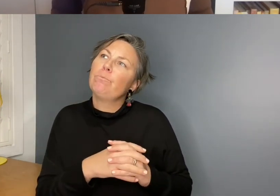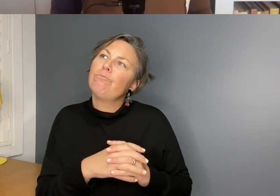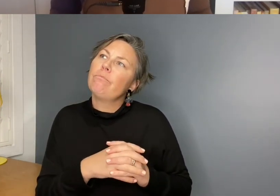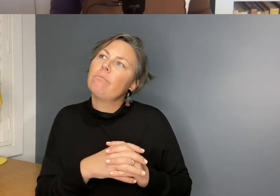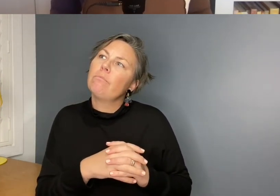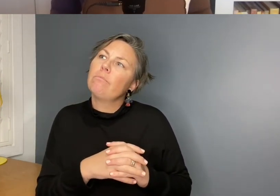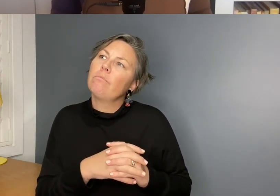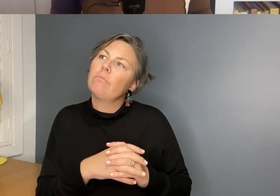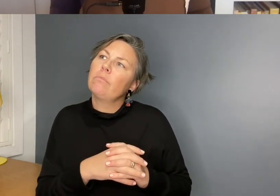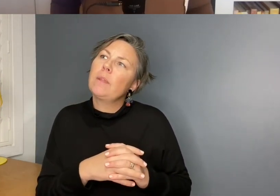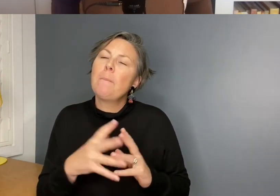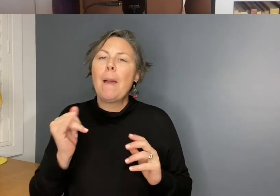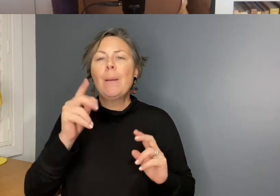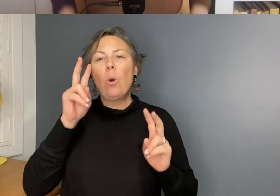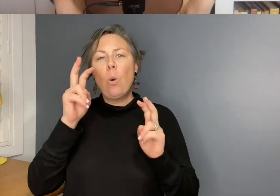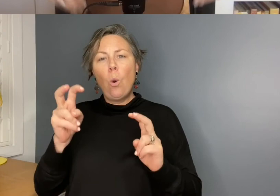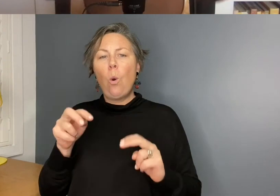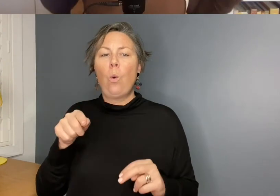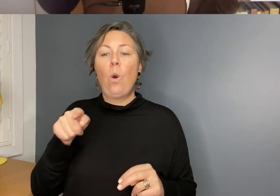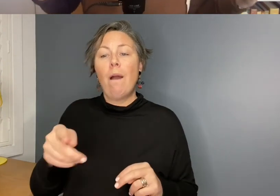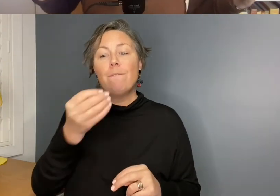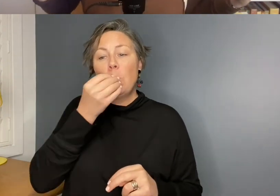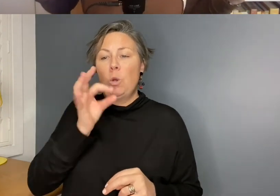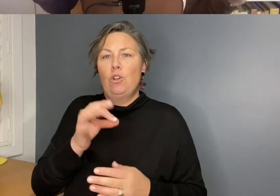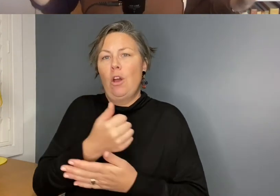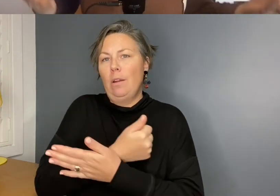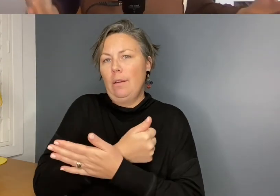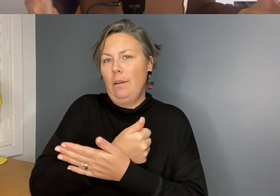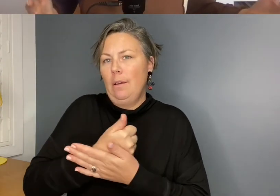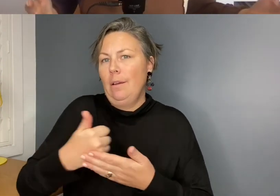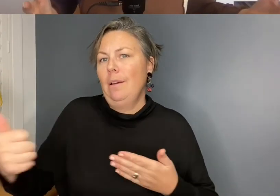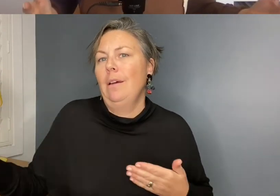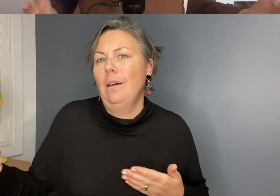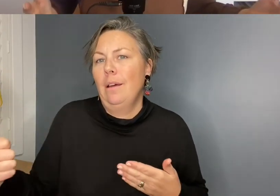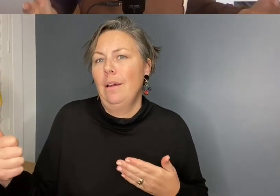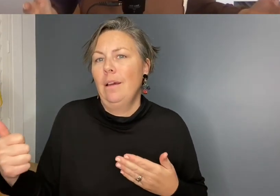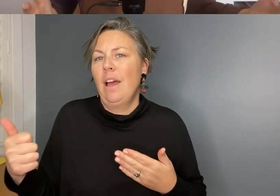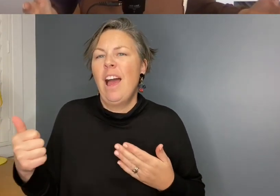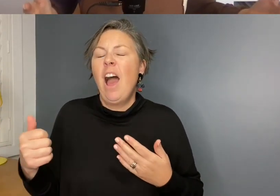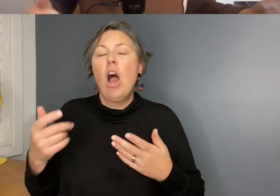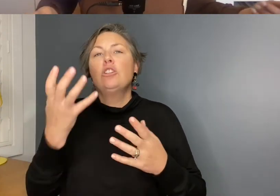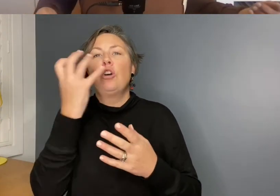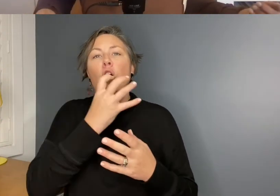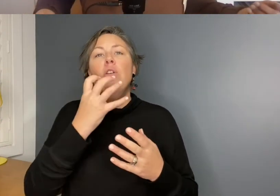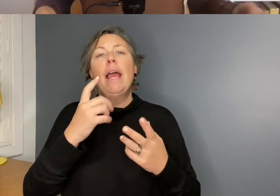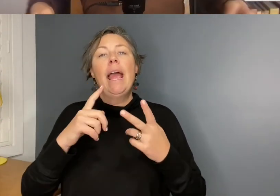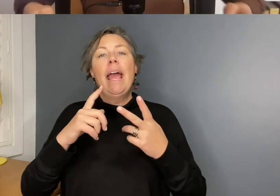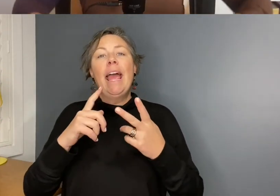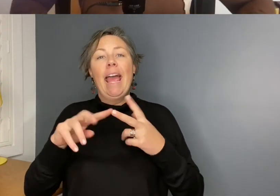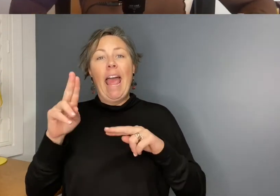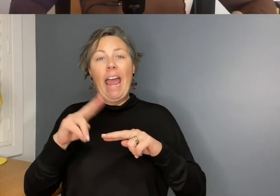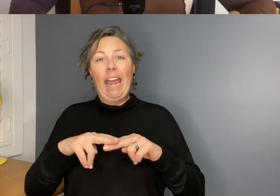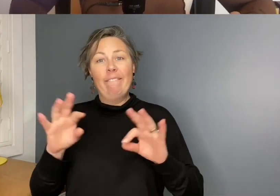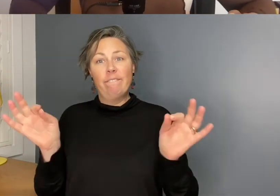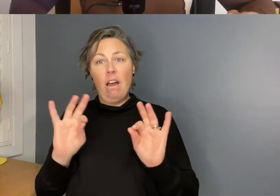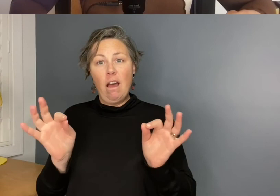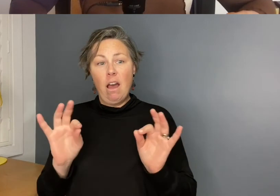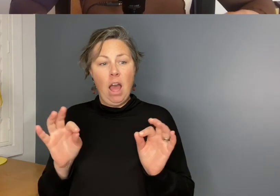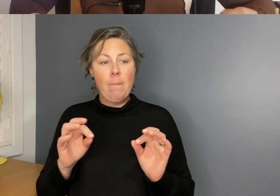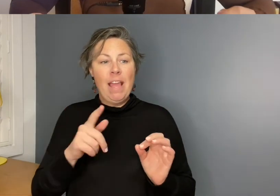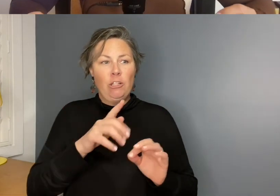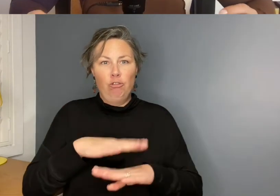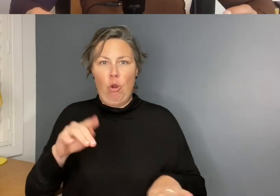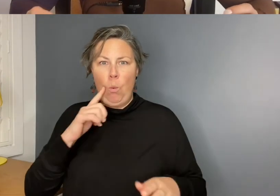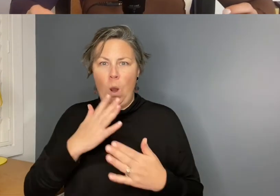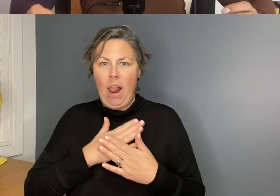food that you wouldn't have all the time, then it doesn't become as exciting and as much of a novelty for them. So Empowers them to make the right